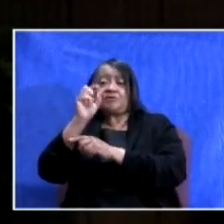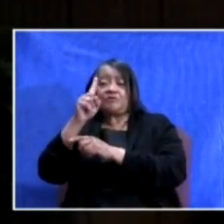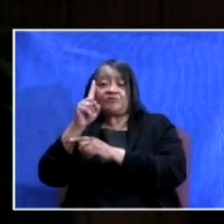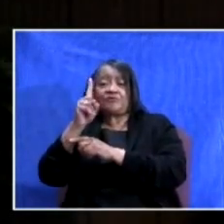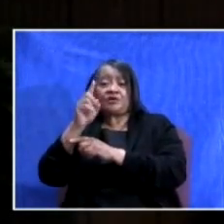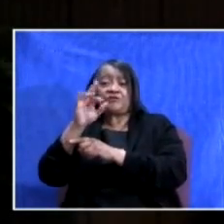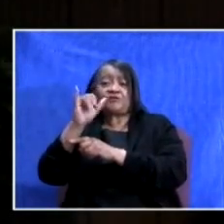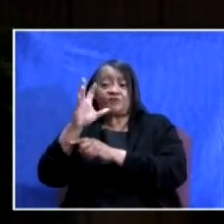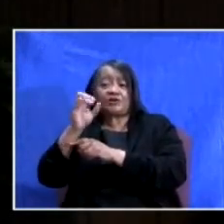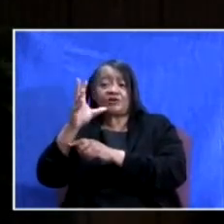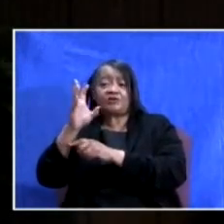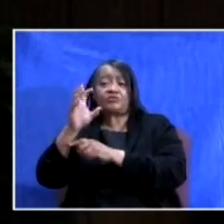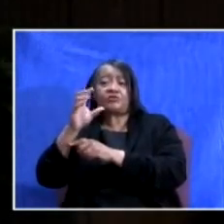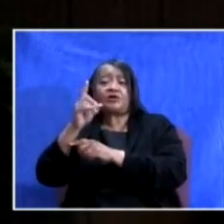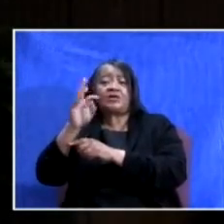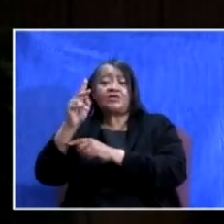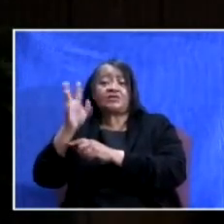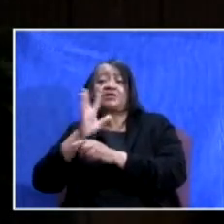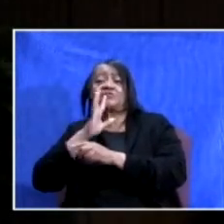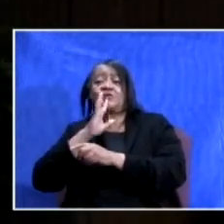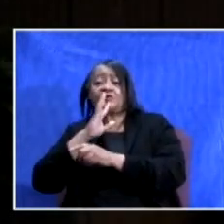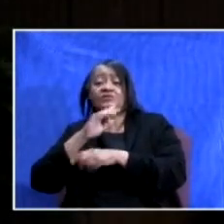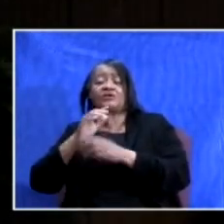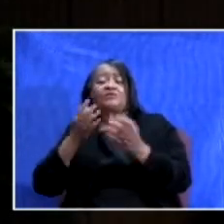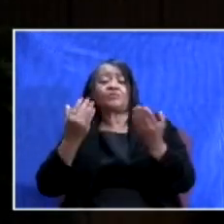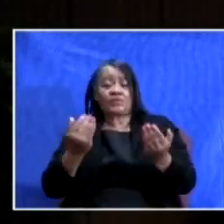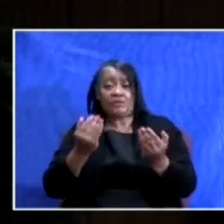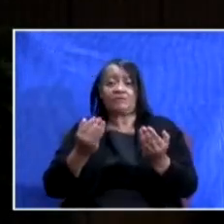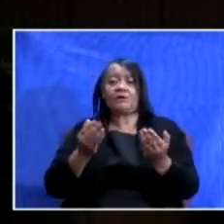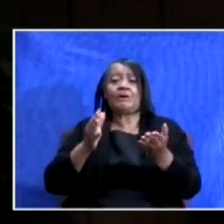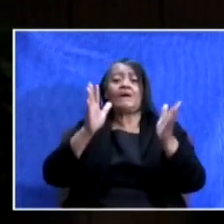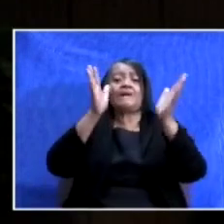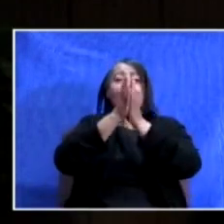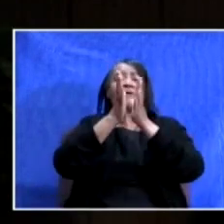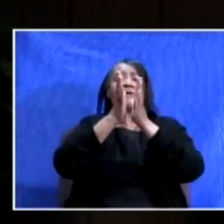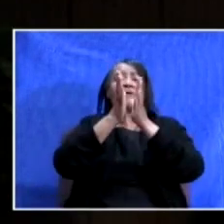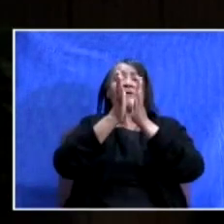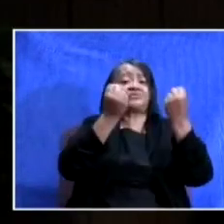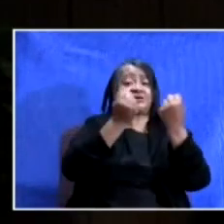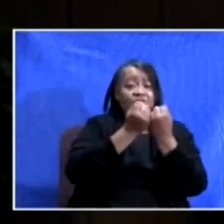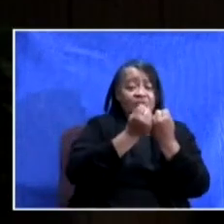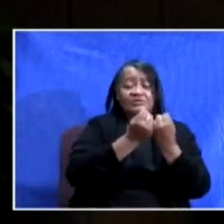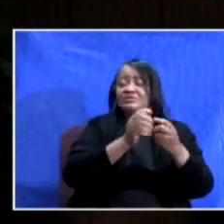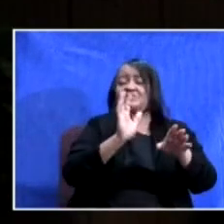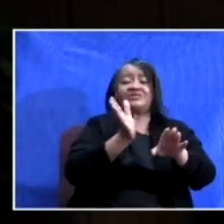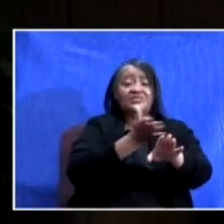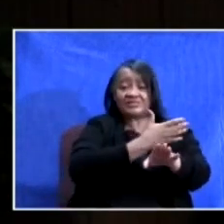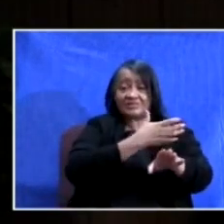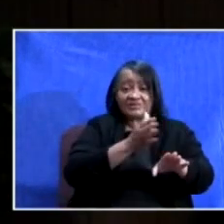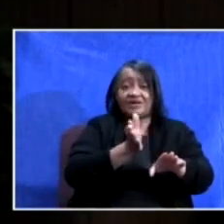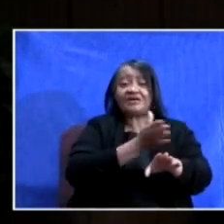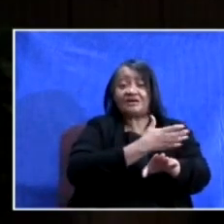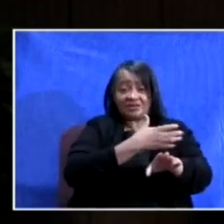Our praise and worship team and Brother Jarrell, my God, didn't he sing that song? Wow.